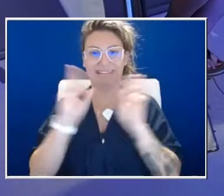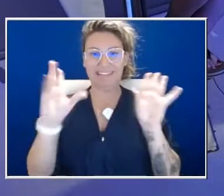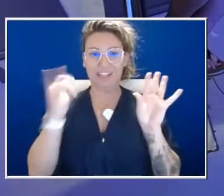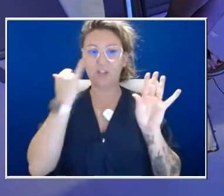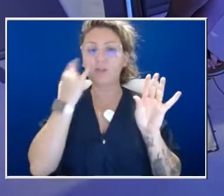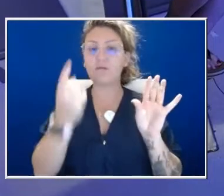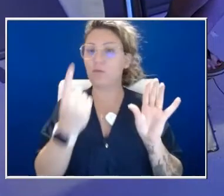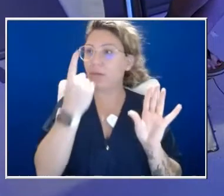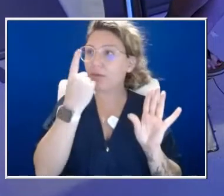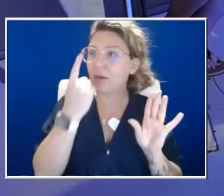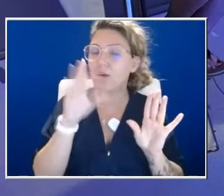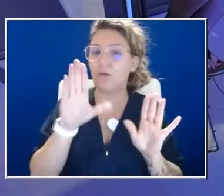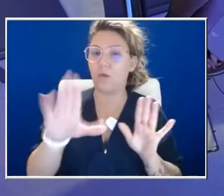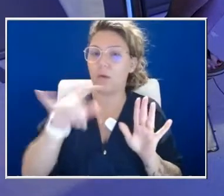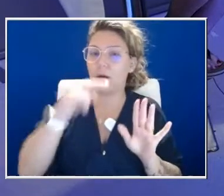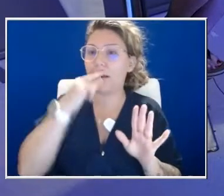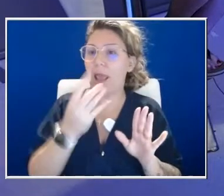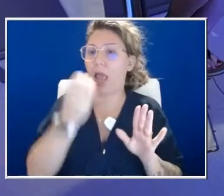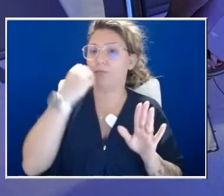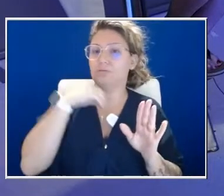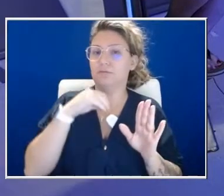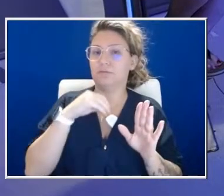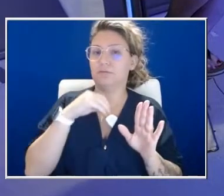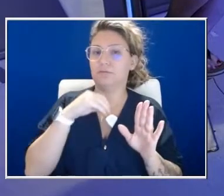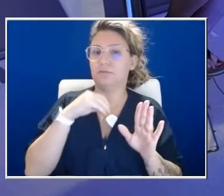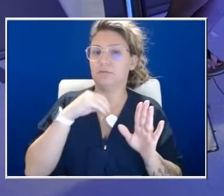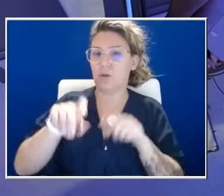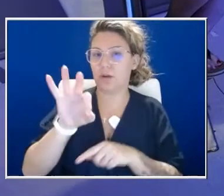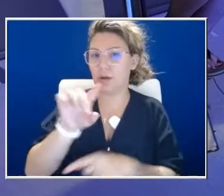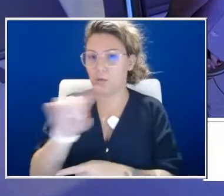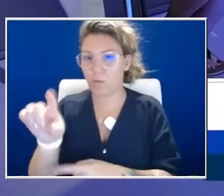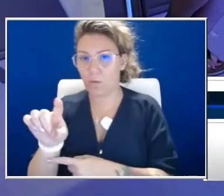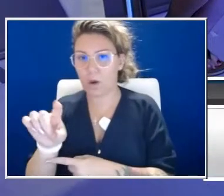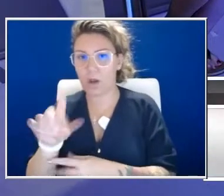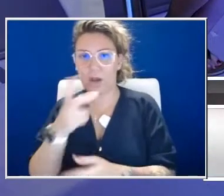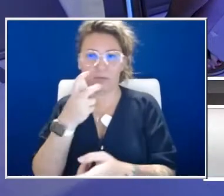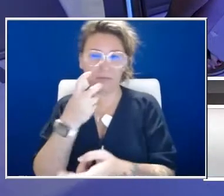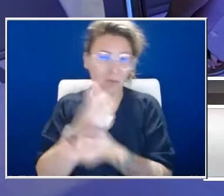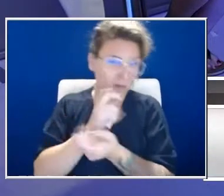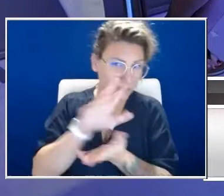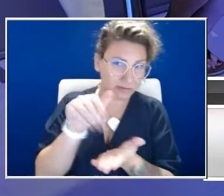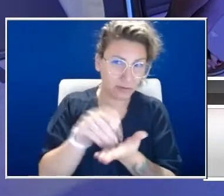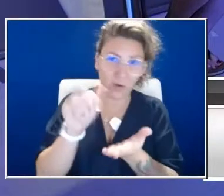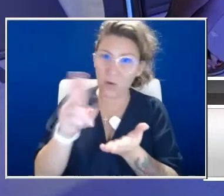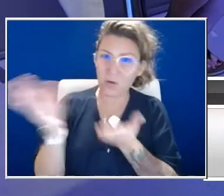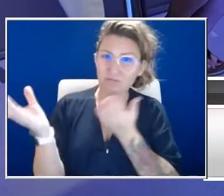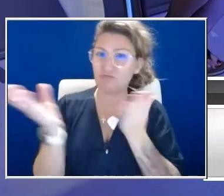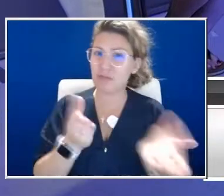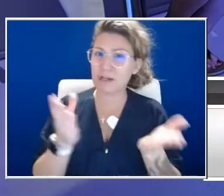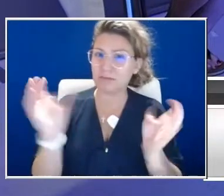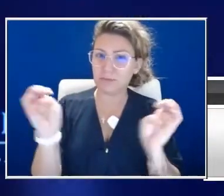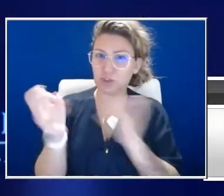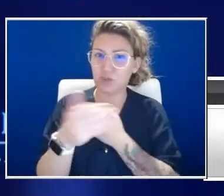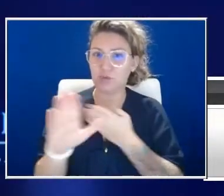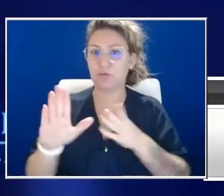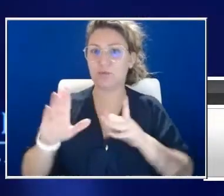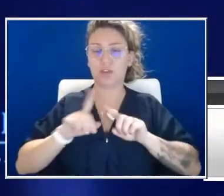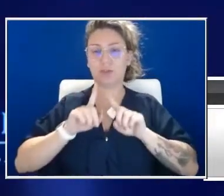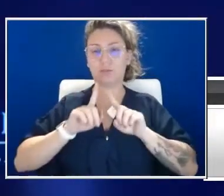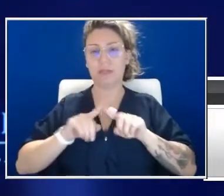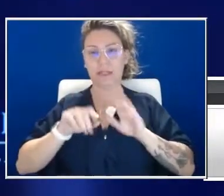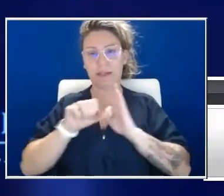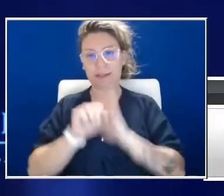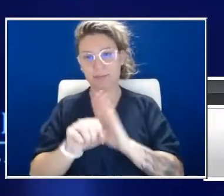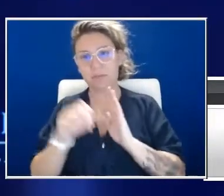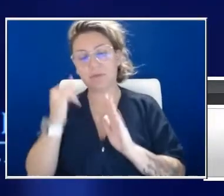kid has ingested this, call 911, call poison control, or just take them in. What's the steps? Depending on the symptoms. Okay. If you think